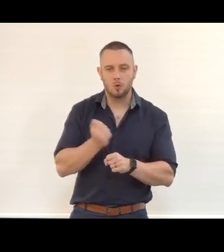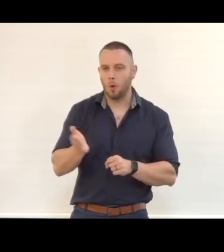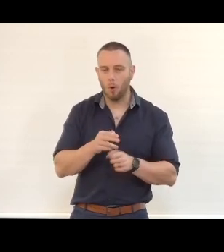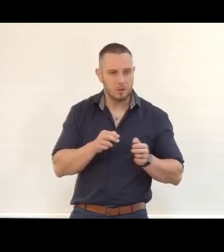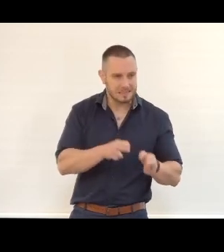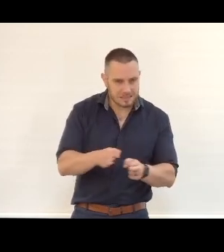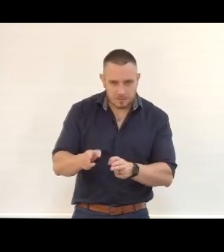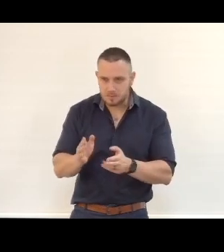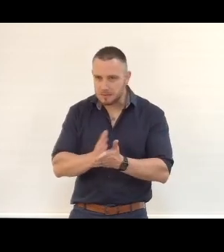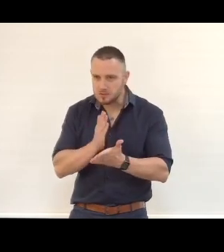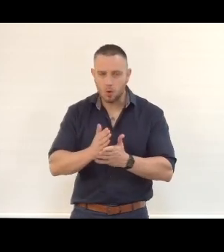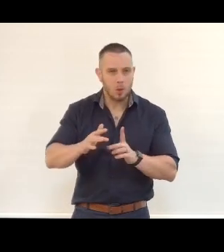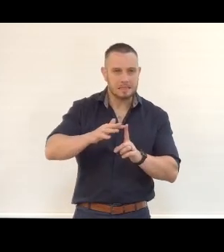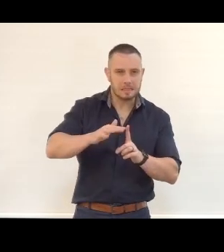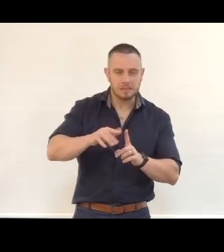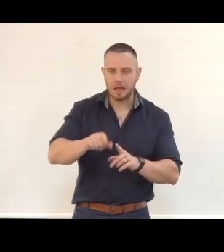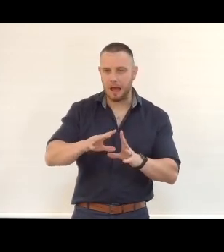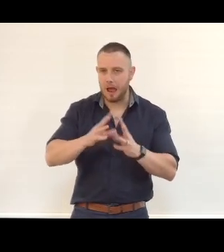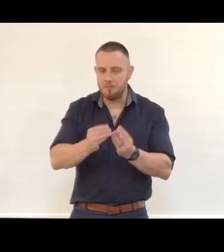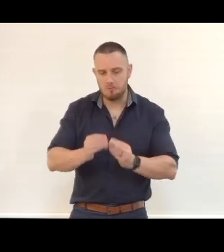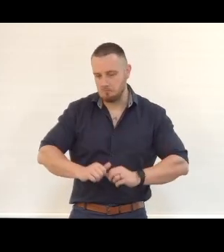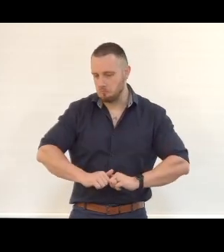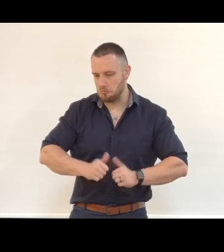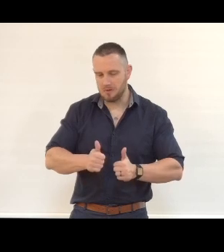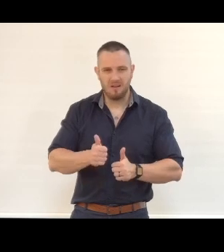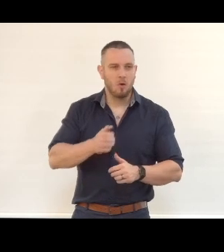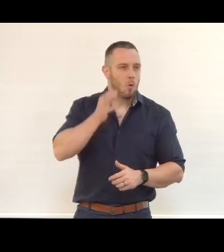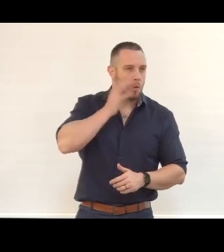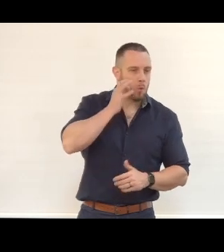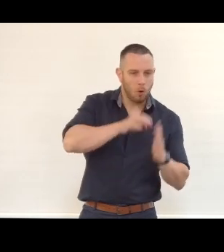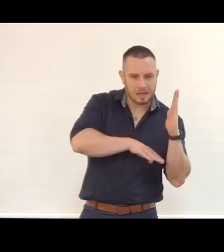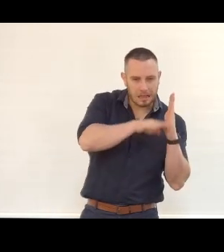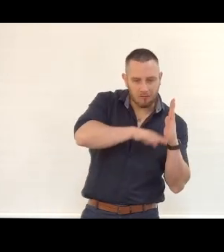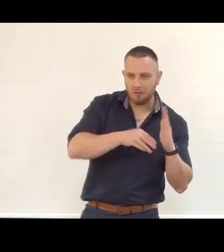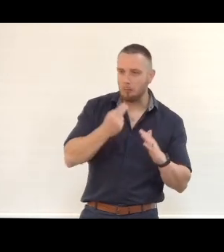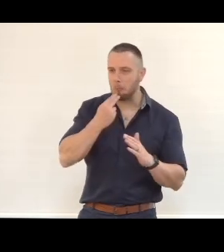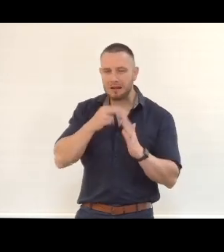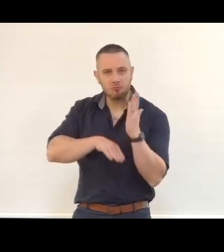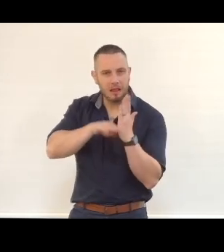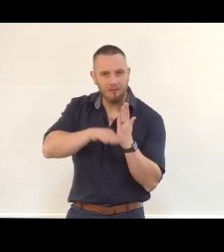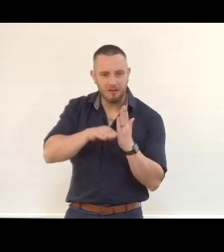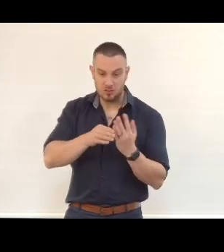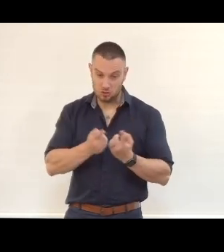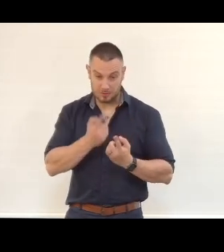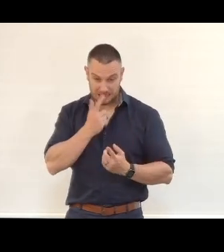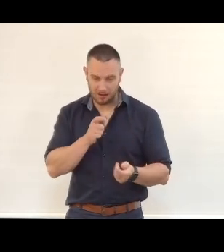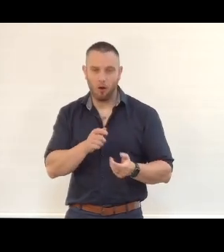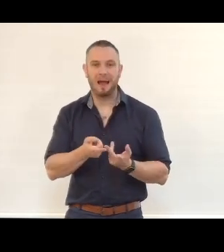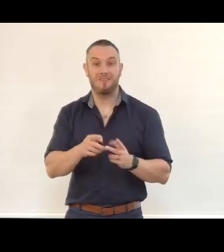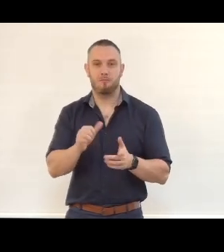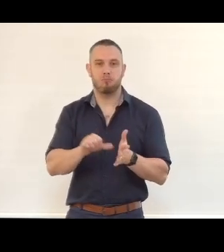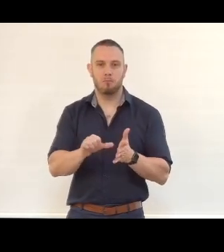systems, all the sensors, so the water level, the battery level, those kind of things. If there's something broken, to try to fix